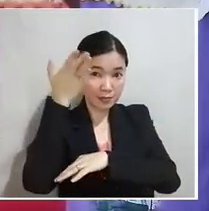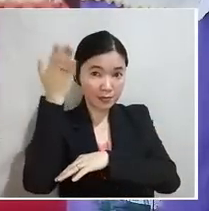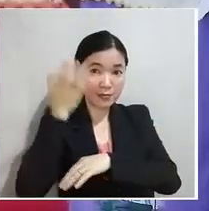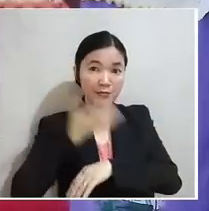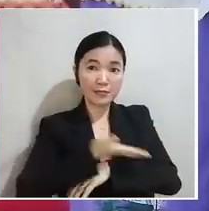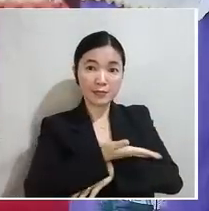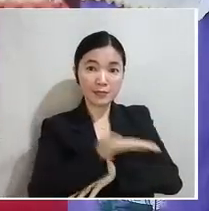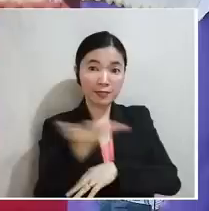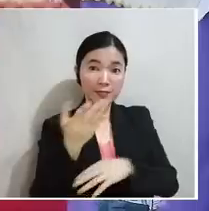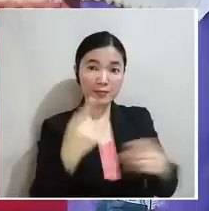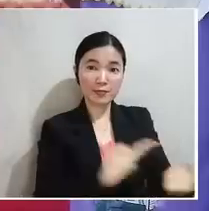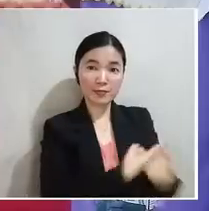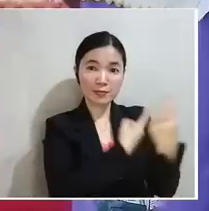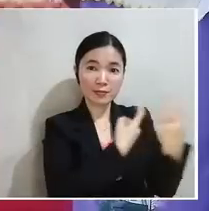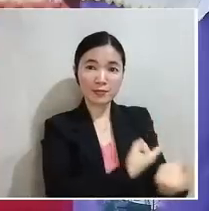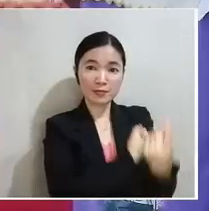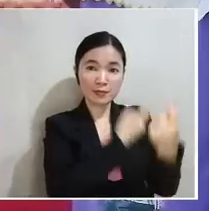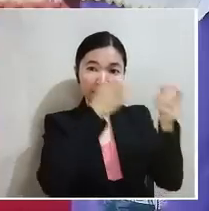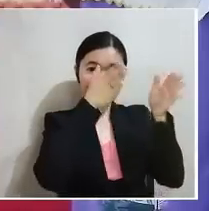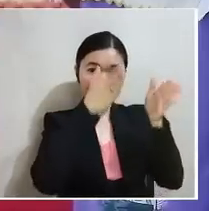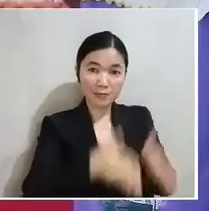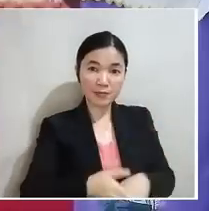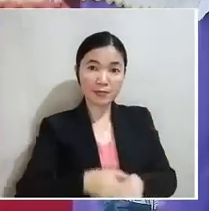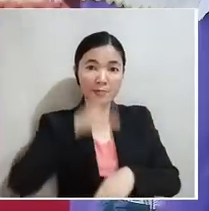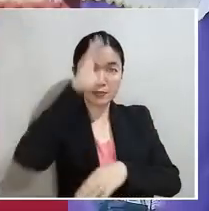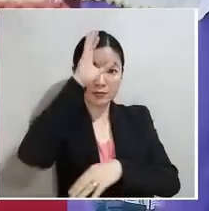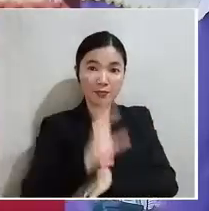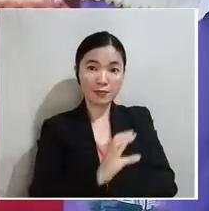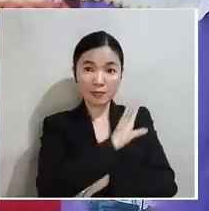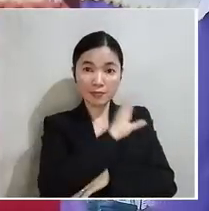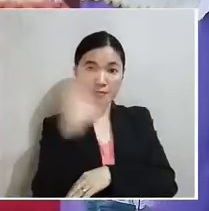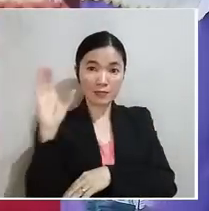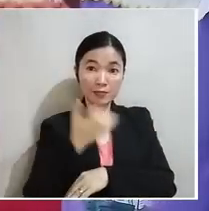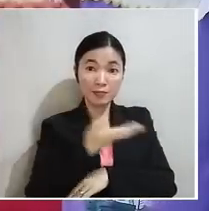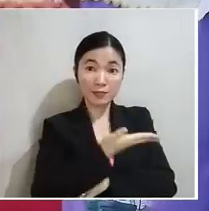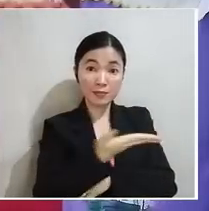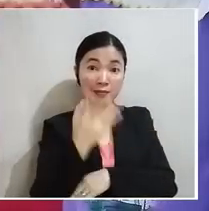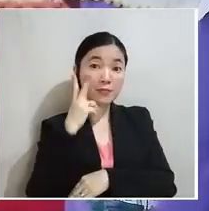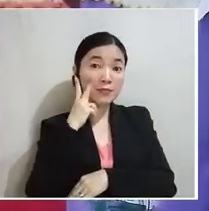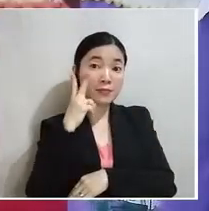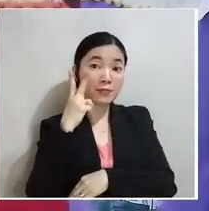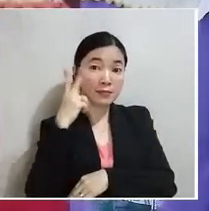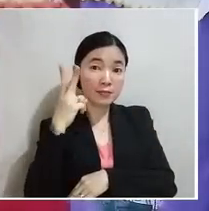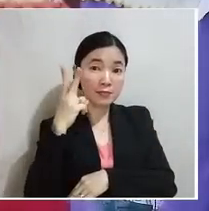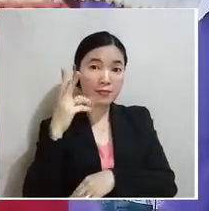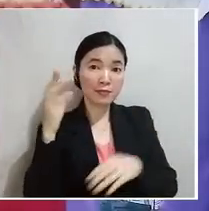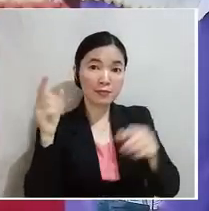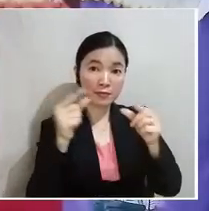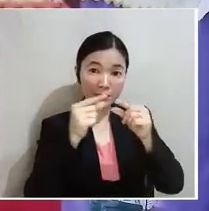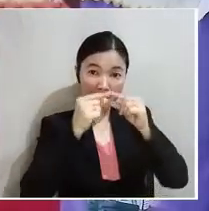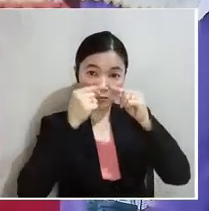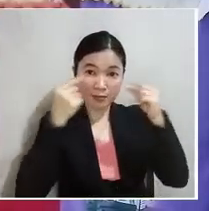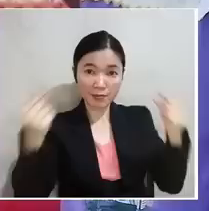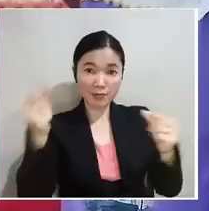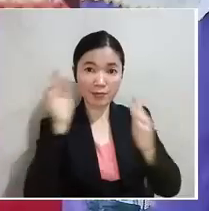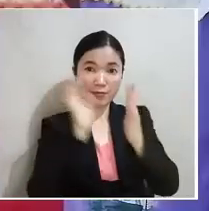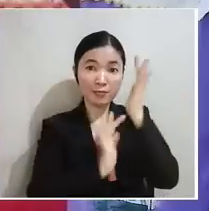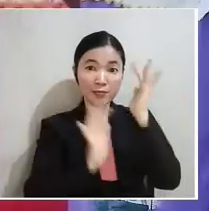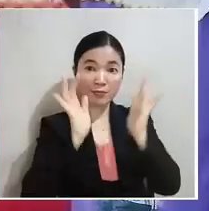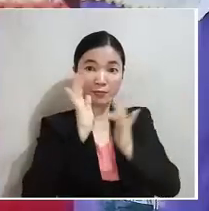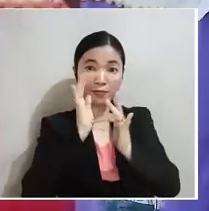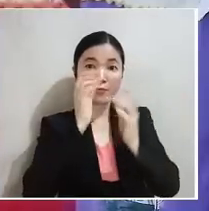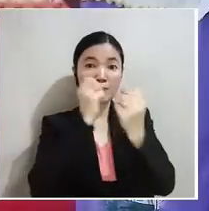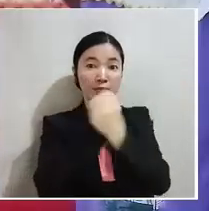sinners. On the cross, we can see the greatness of Jesus' love,